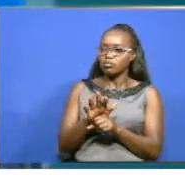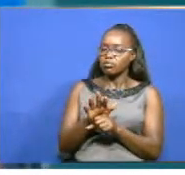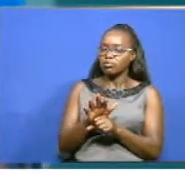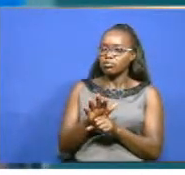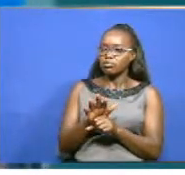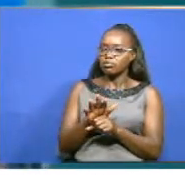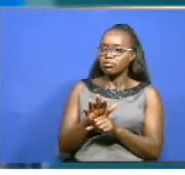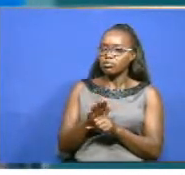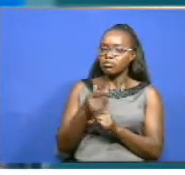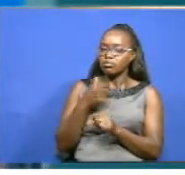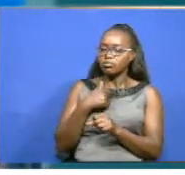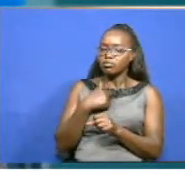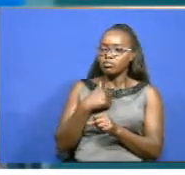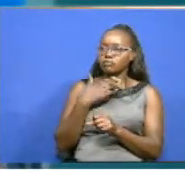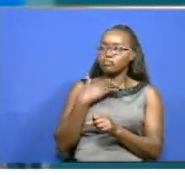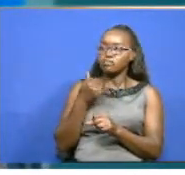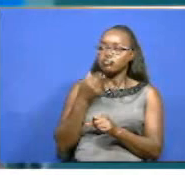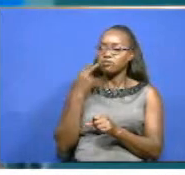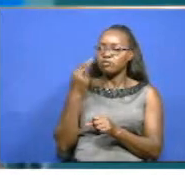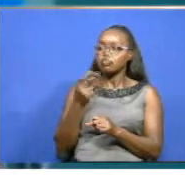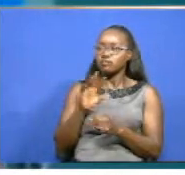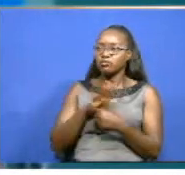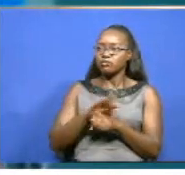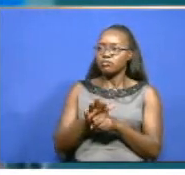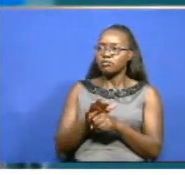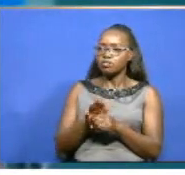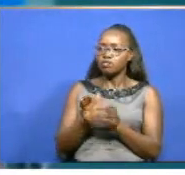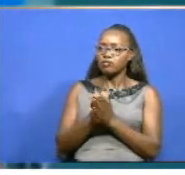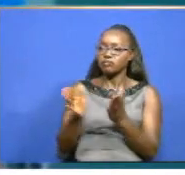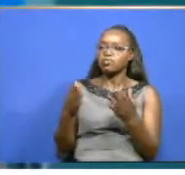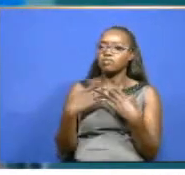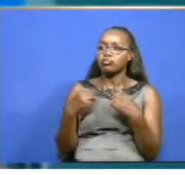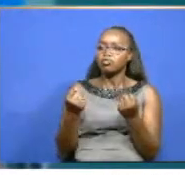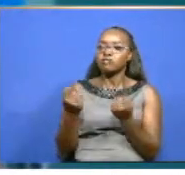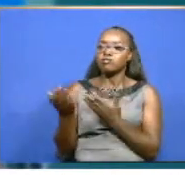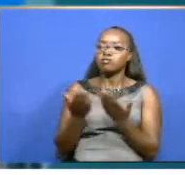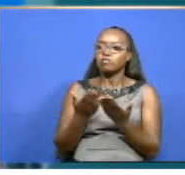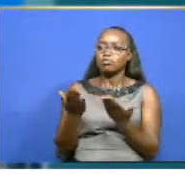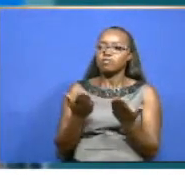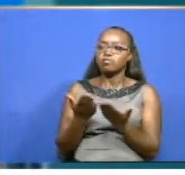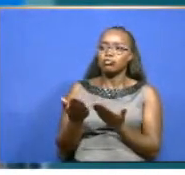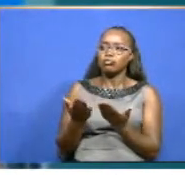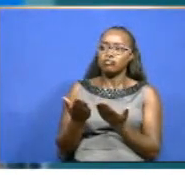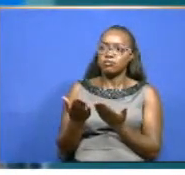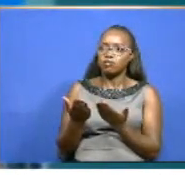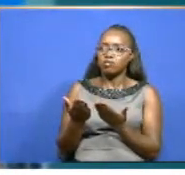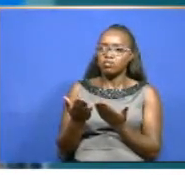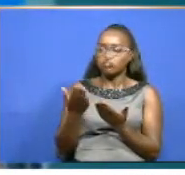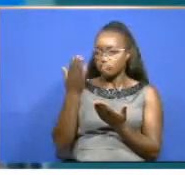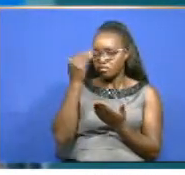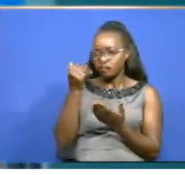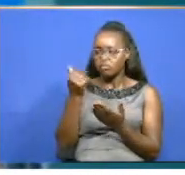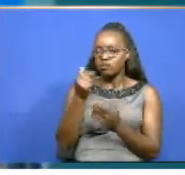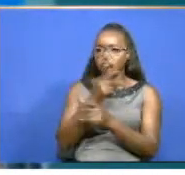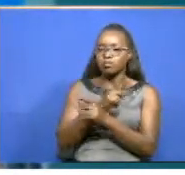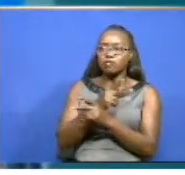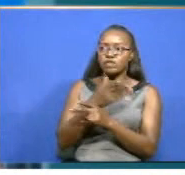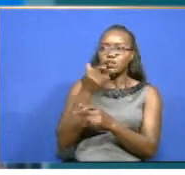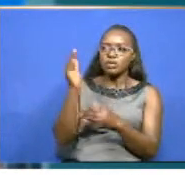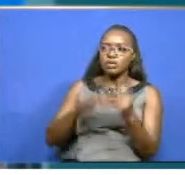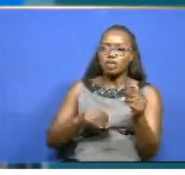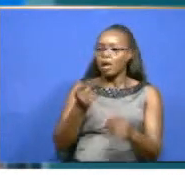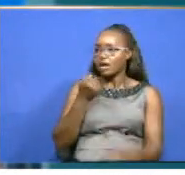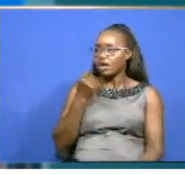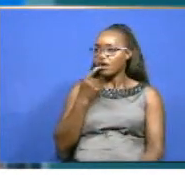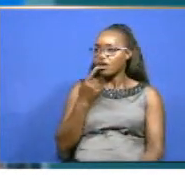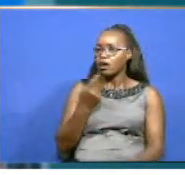I would have liked to see COVID-19 taken up by the public health services straight on, because prevention is better than cure.